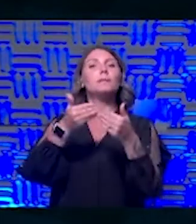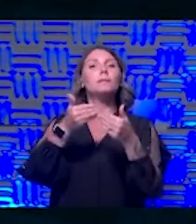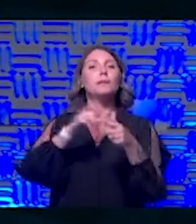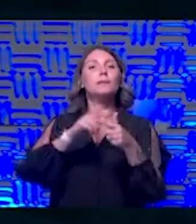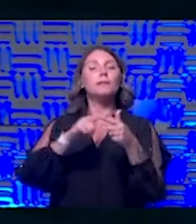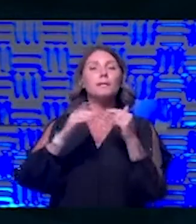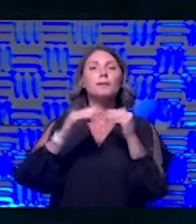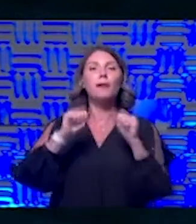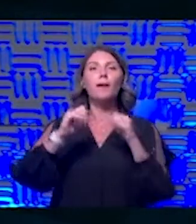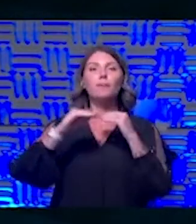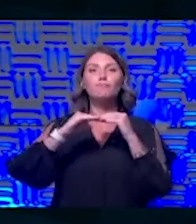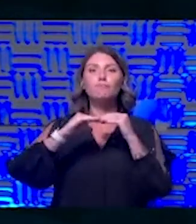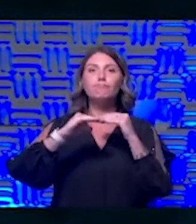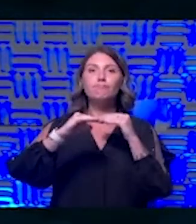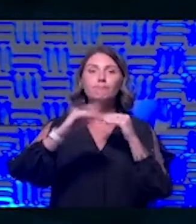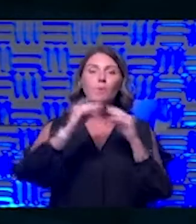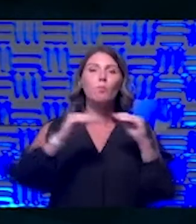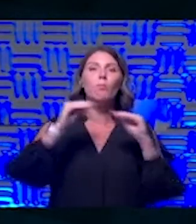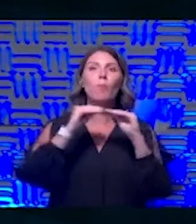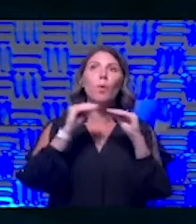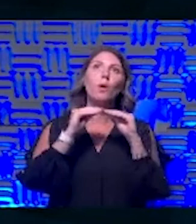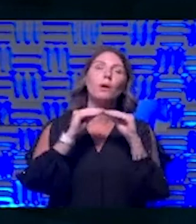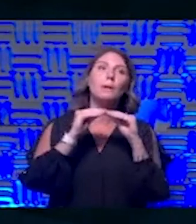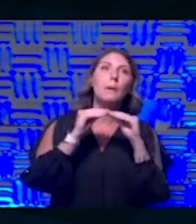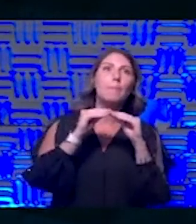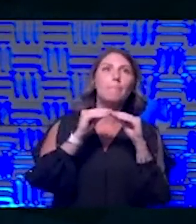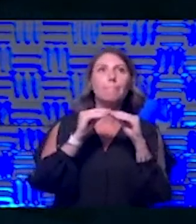sustain a more